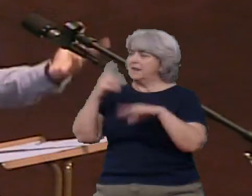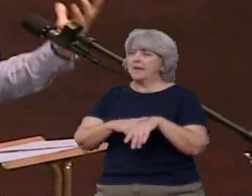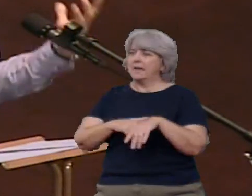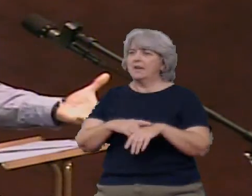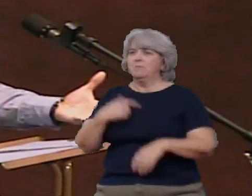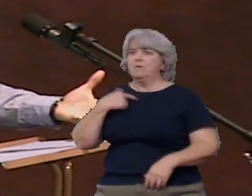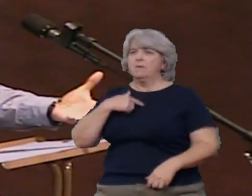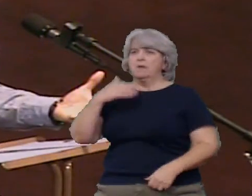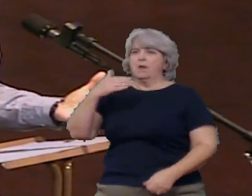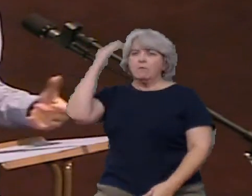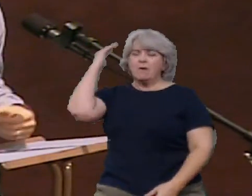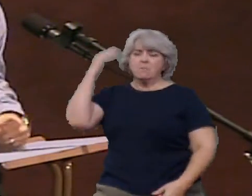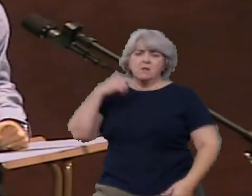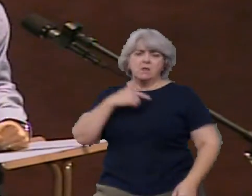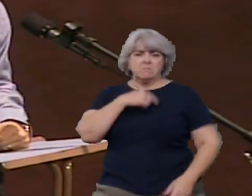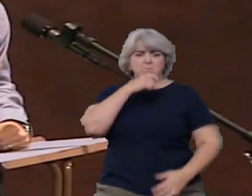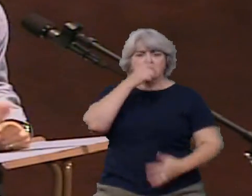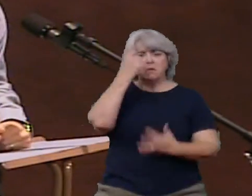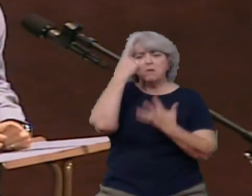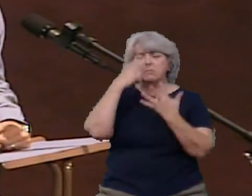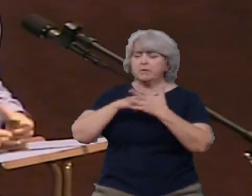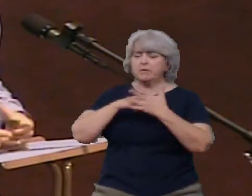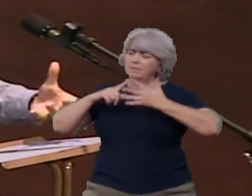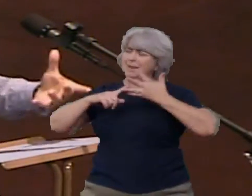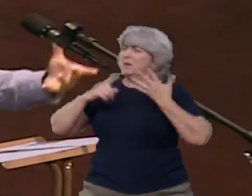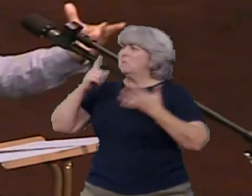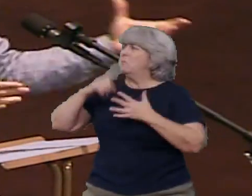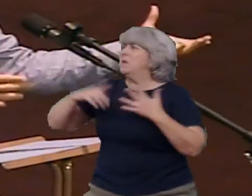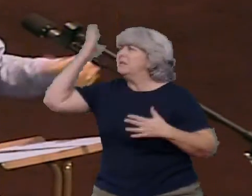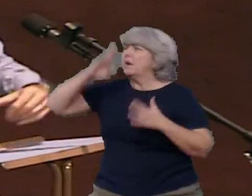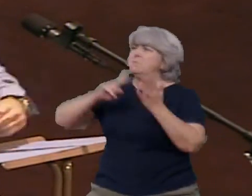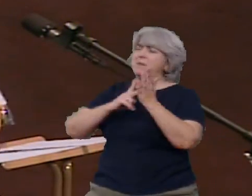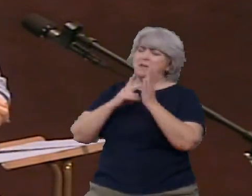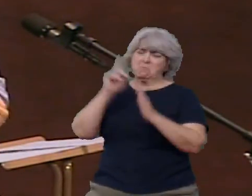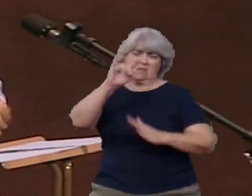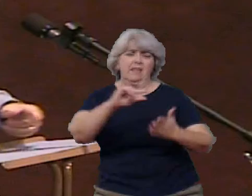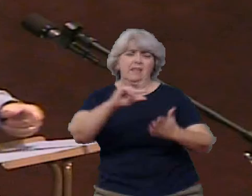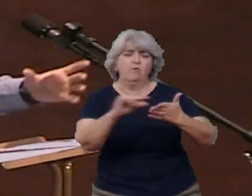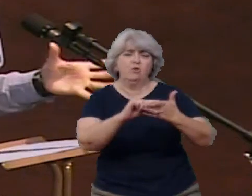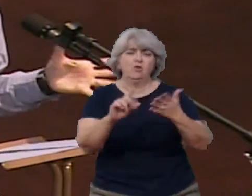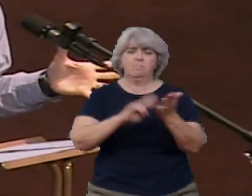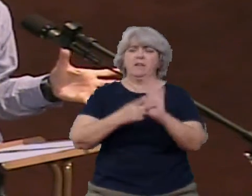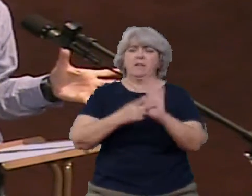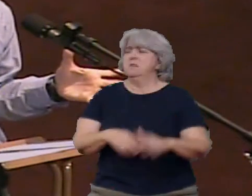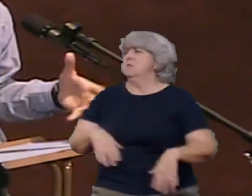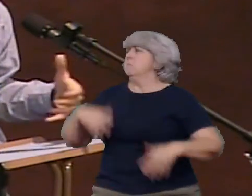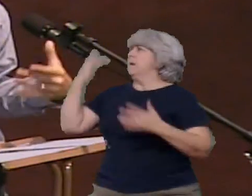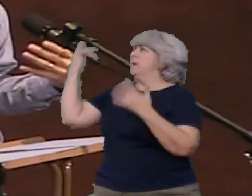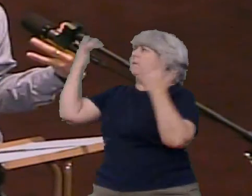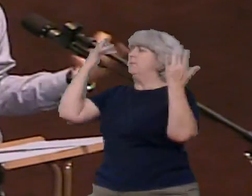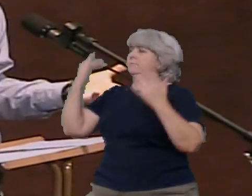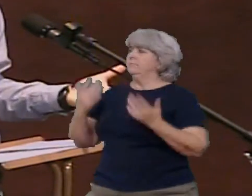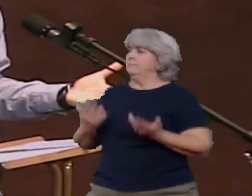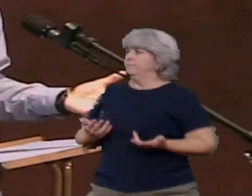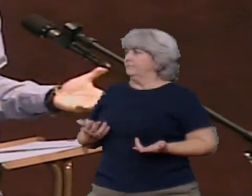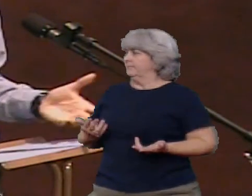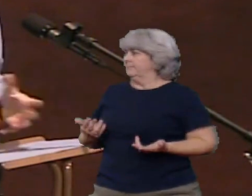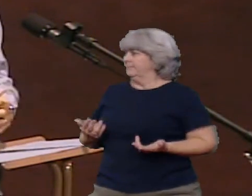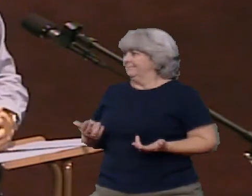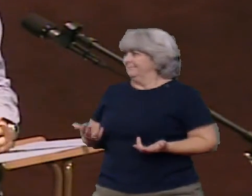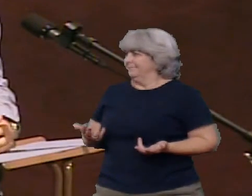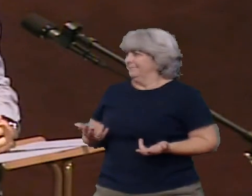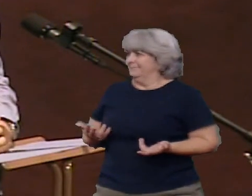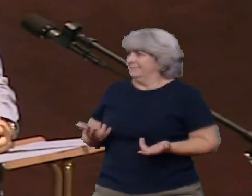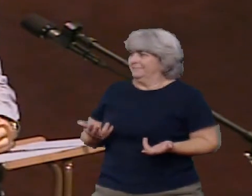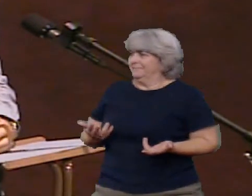don't understand this. I don't know what God's will is for this. I don't understand why things are the way they are. Hey, the God that we serve doesn't understand that we understand